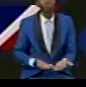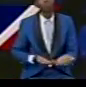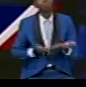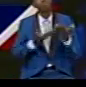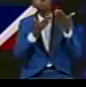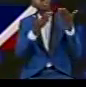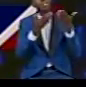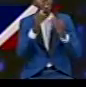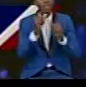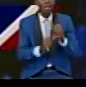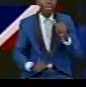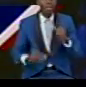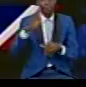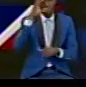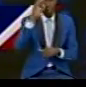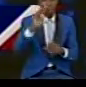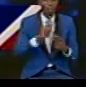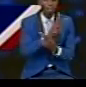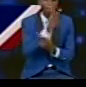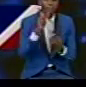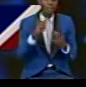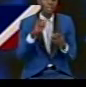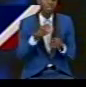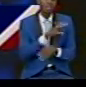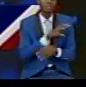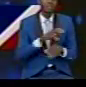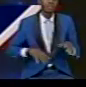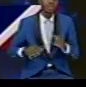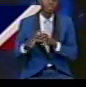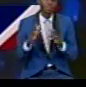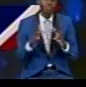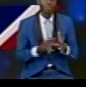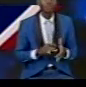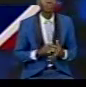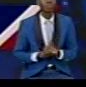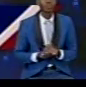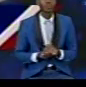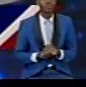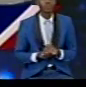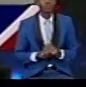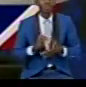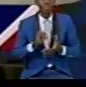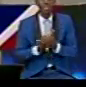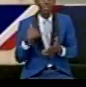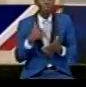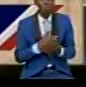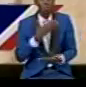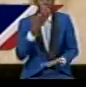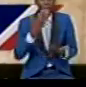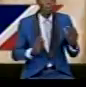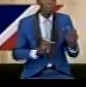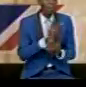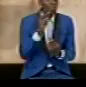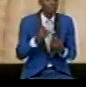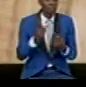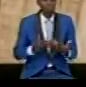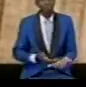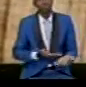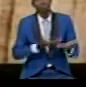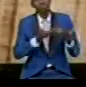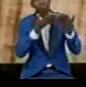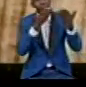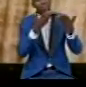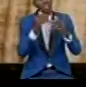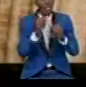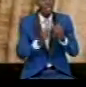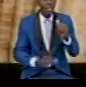every man perfect in Christ Jesus. That we may present